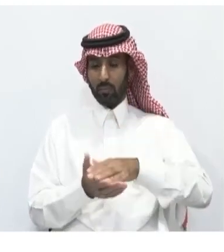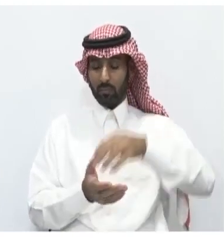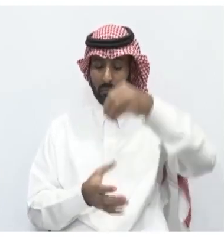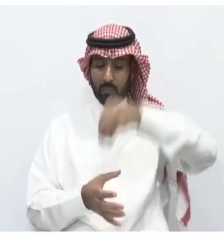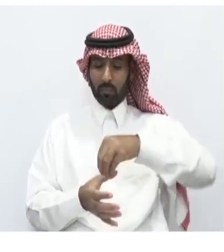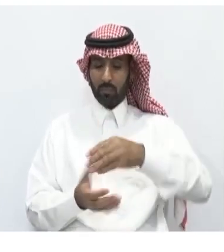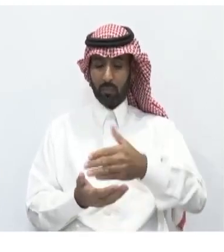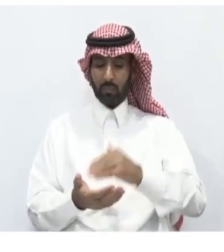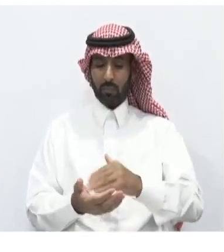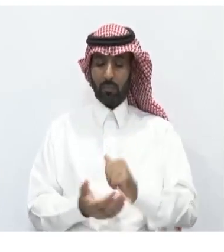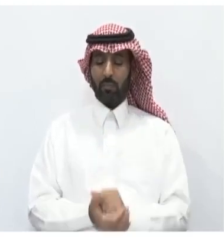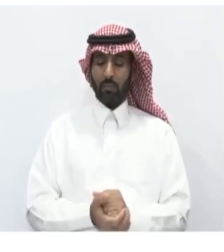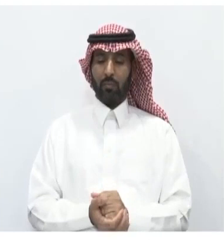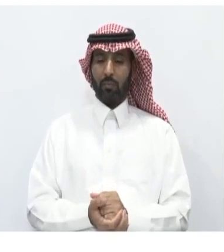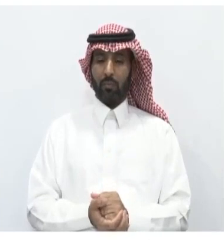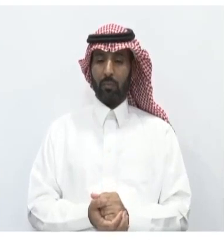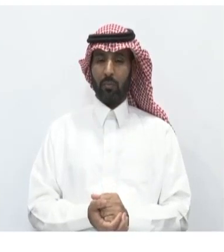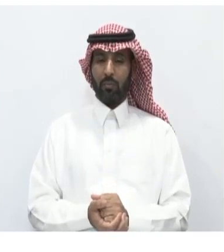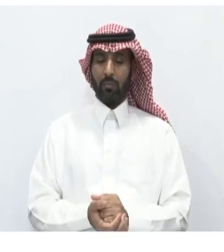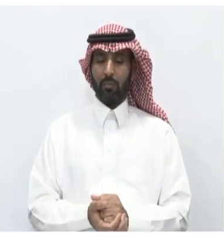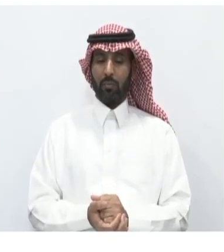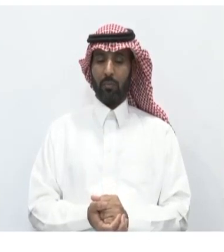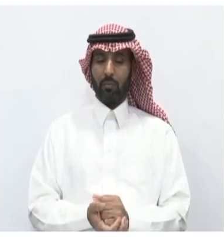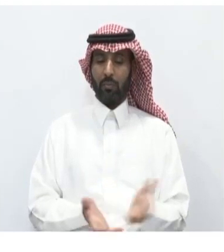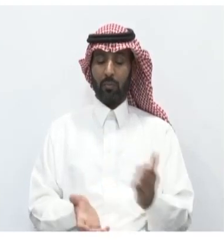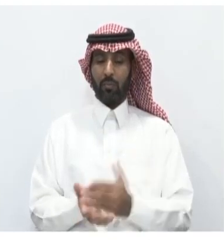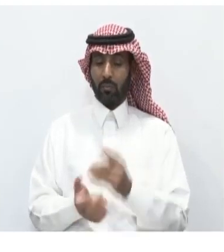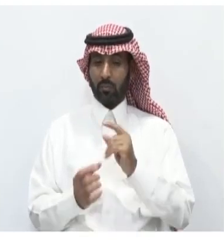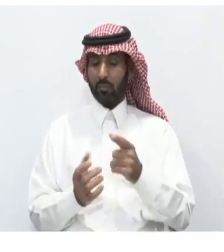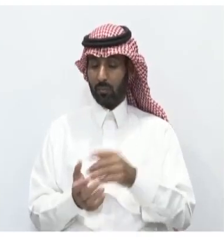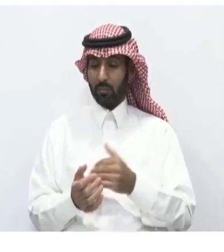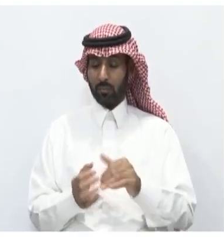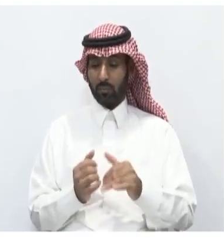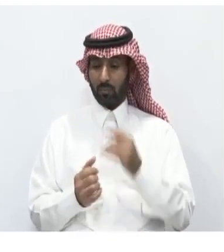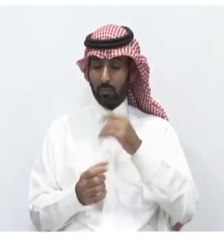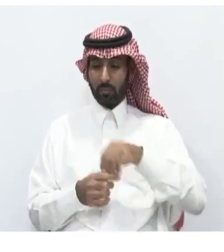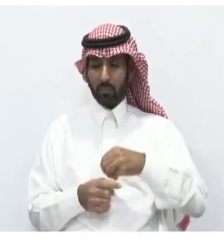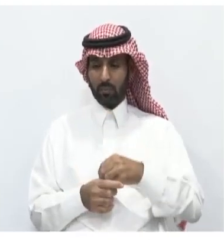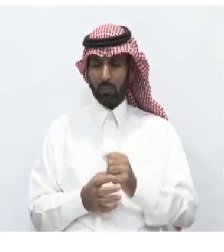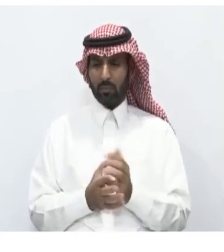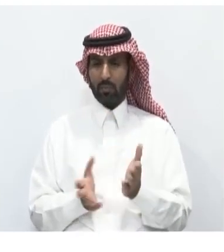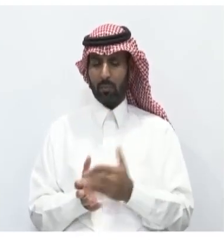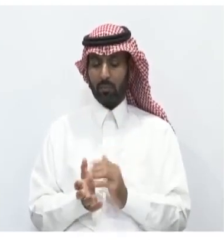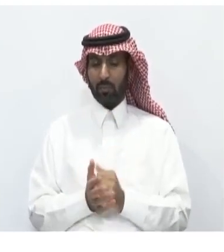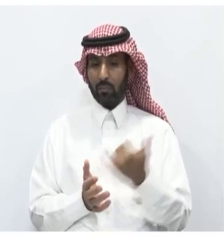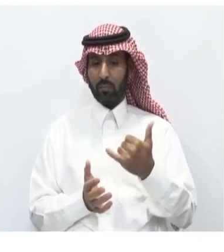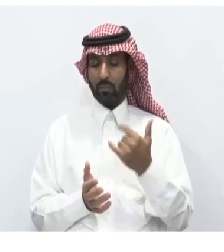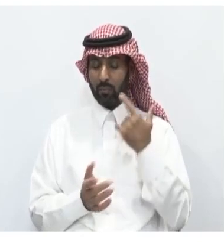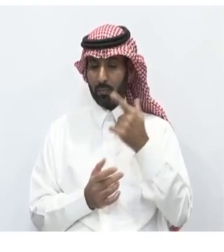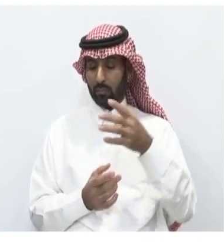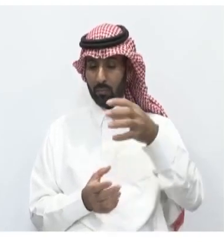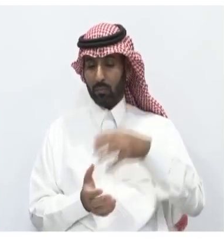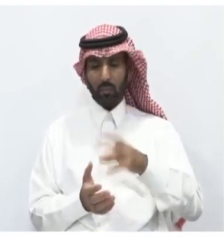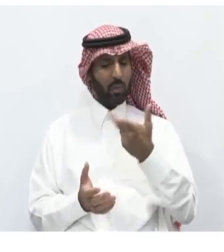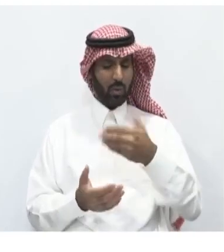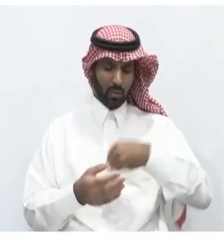for dirty laundry, wet items, or garbage. Aside from what you should pack, it's also quite important to consider where